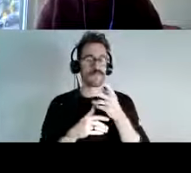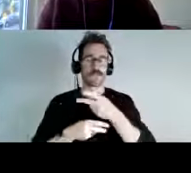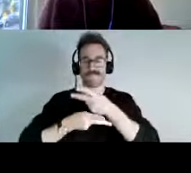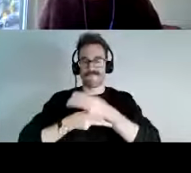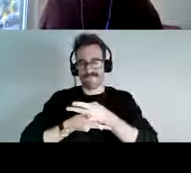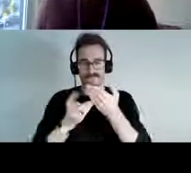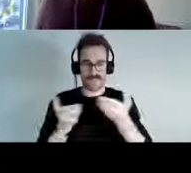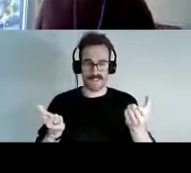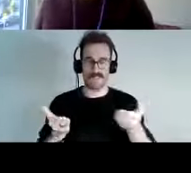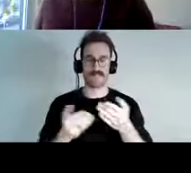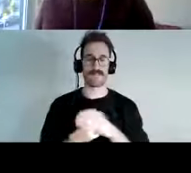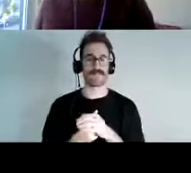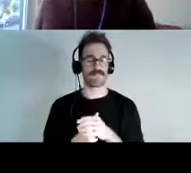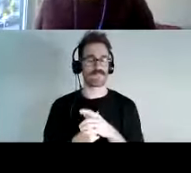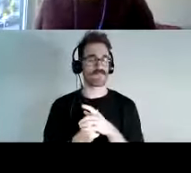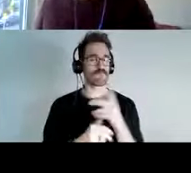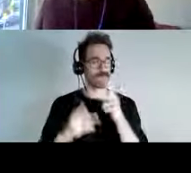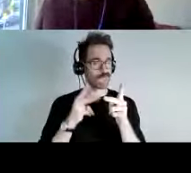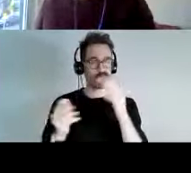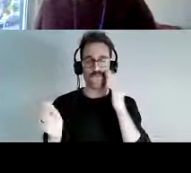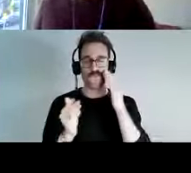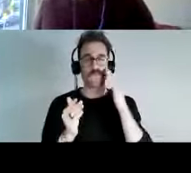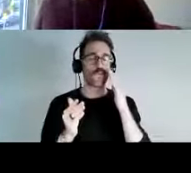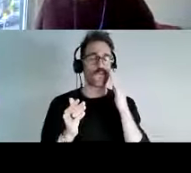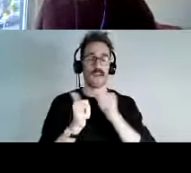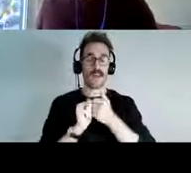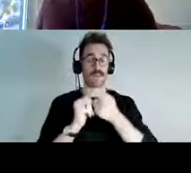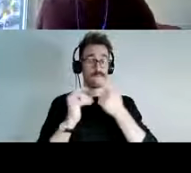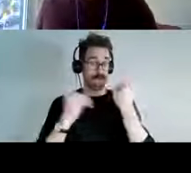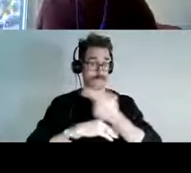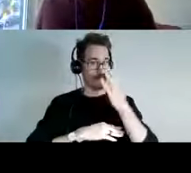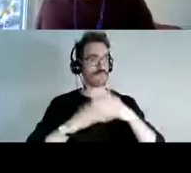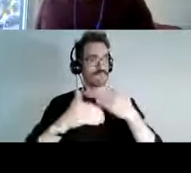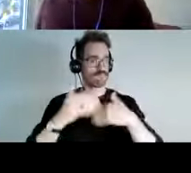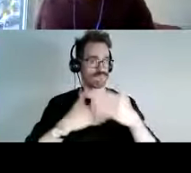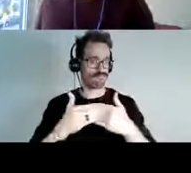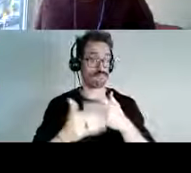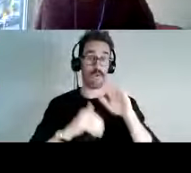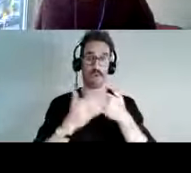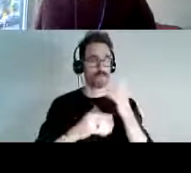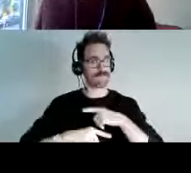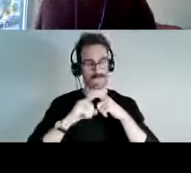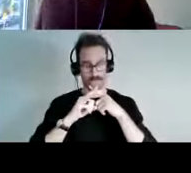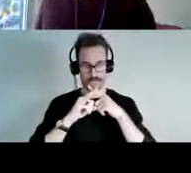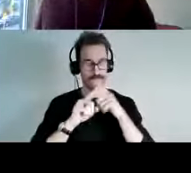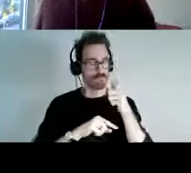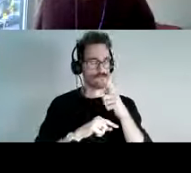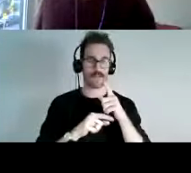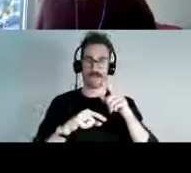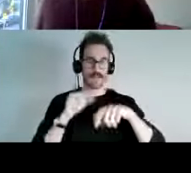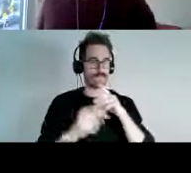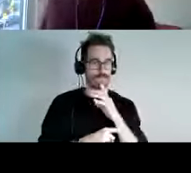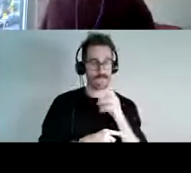just so everyone knows the logistics for today. Everyone will be muted during the webinar. You won't have any